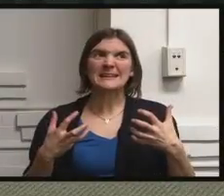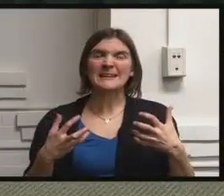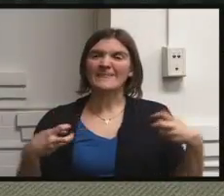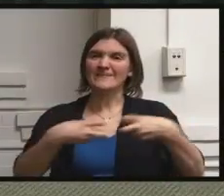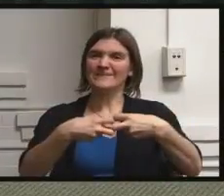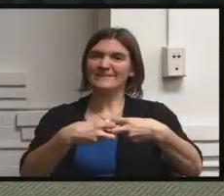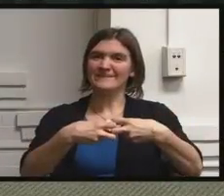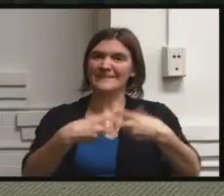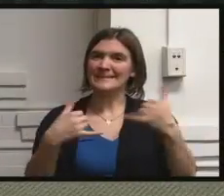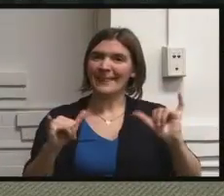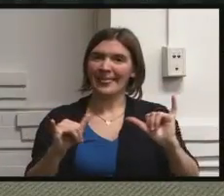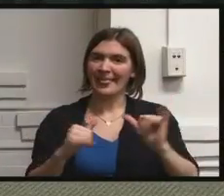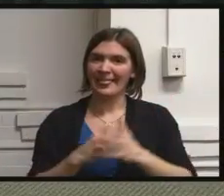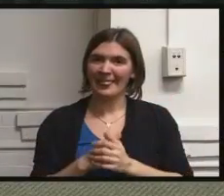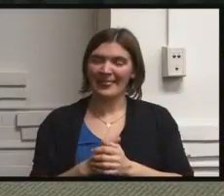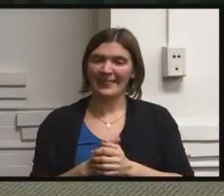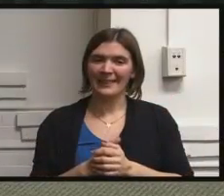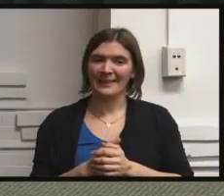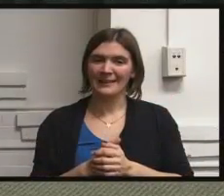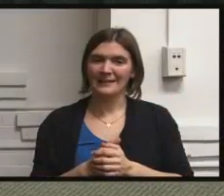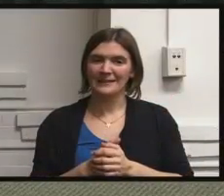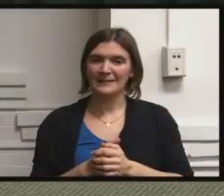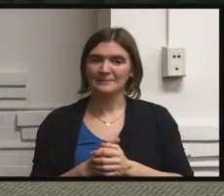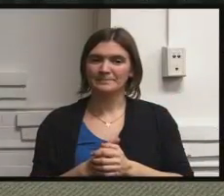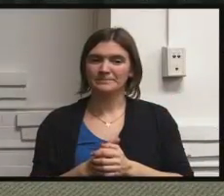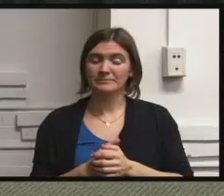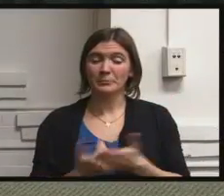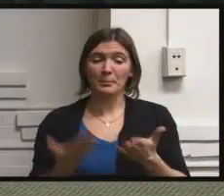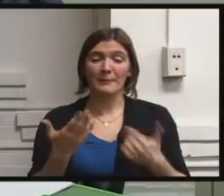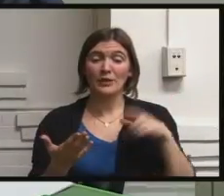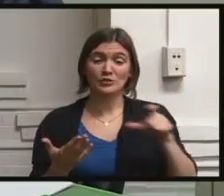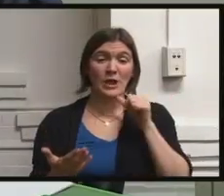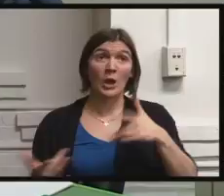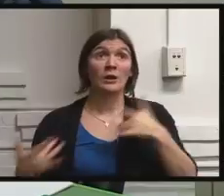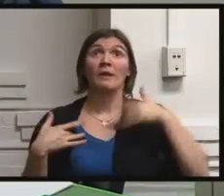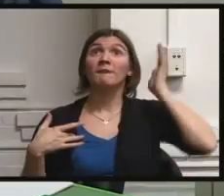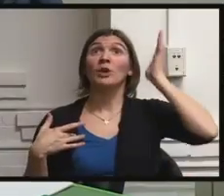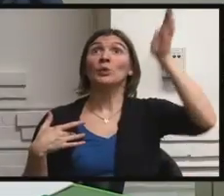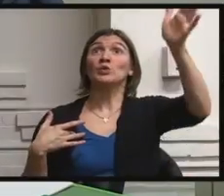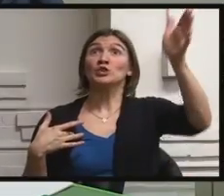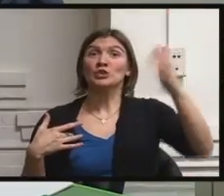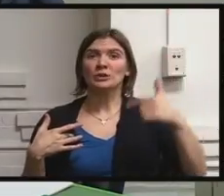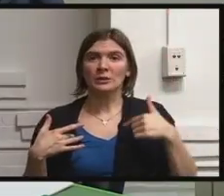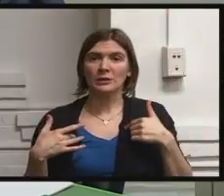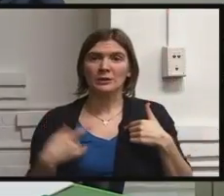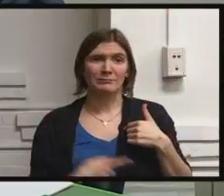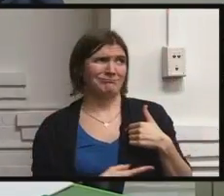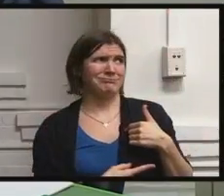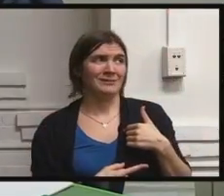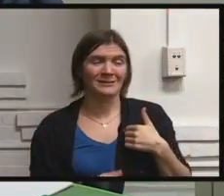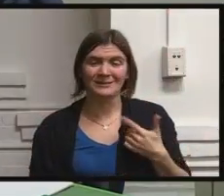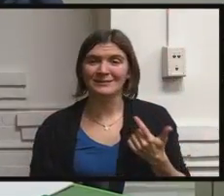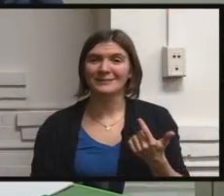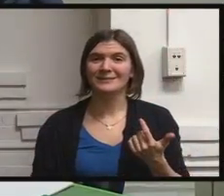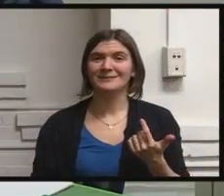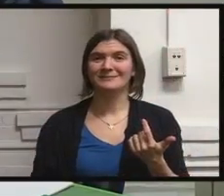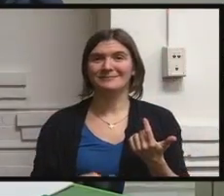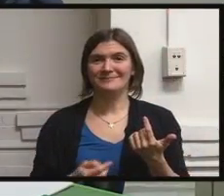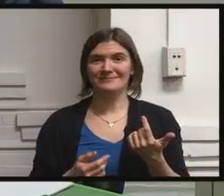thing. And... part of me, and maybe I shouldn't worry about the future, but part of me worries that, you know,